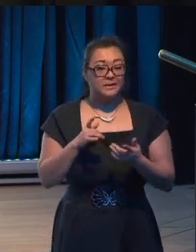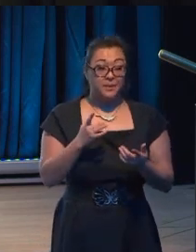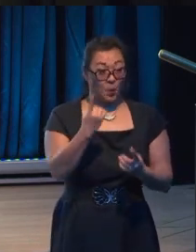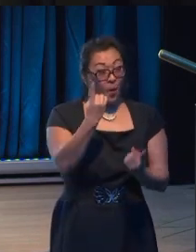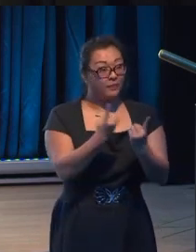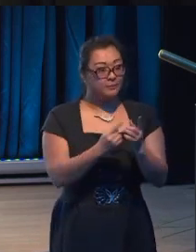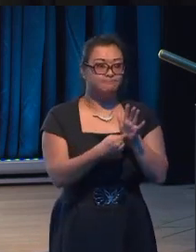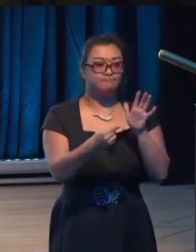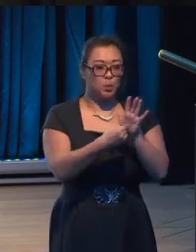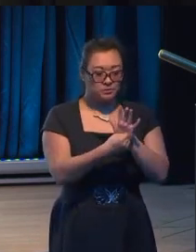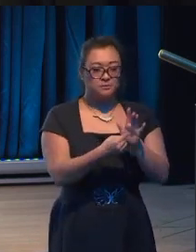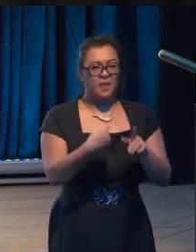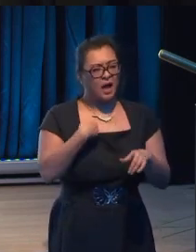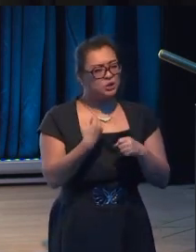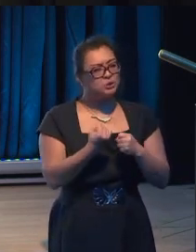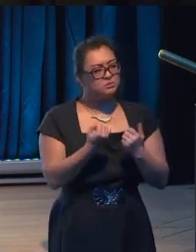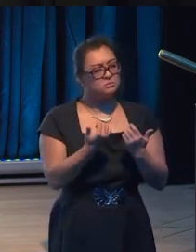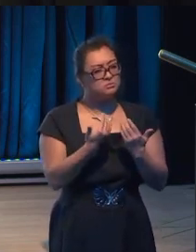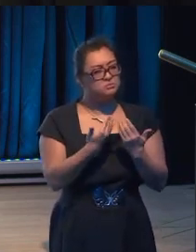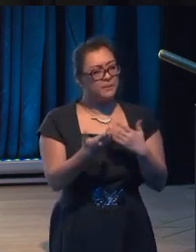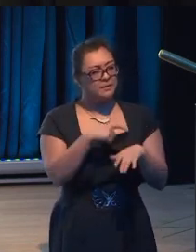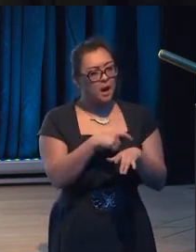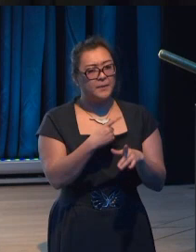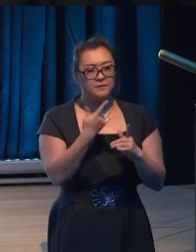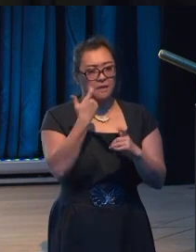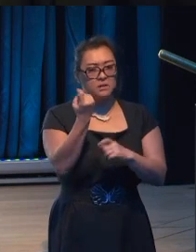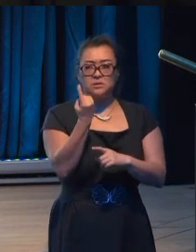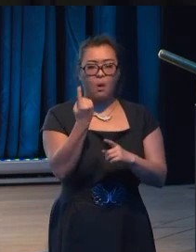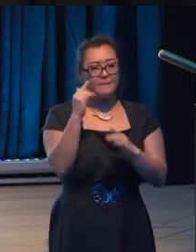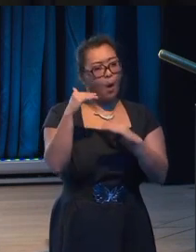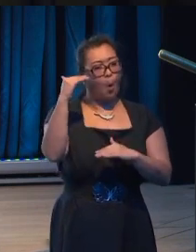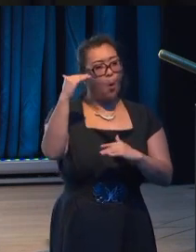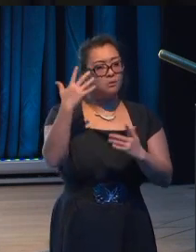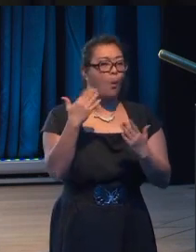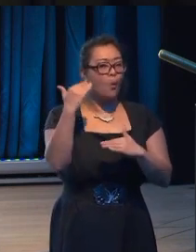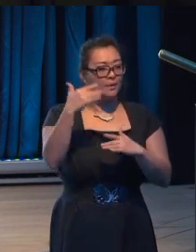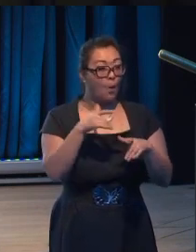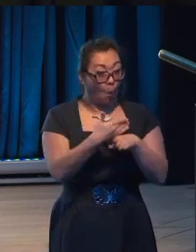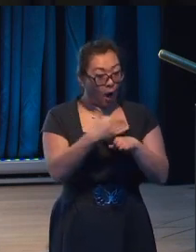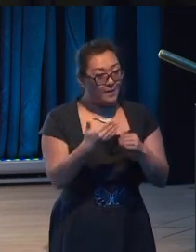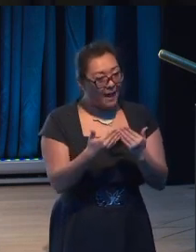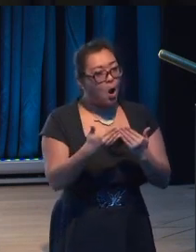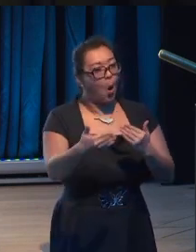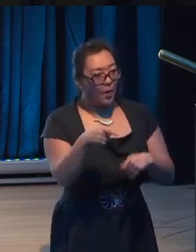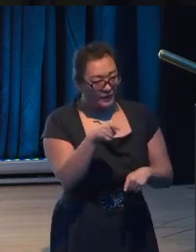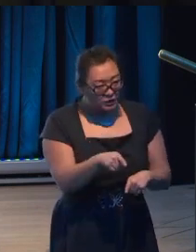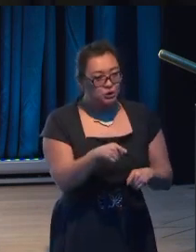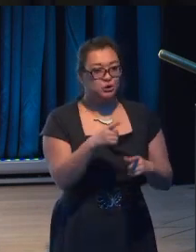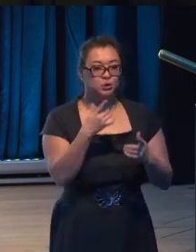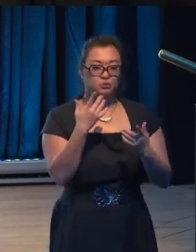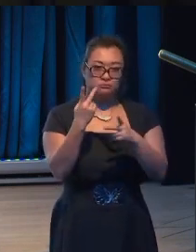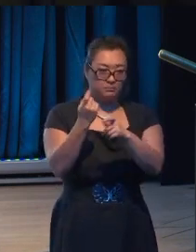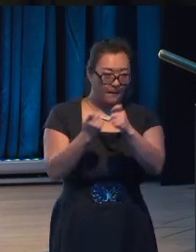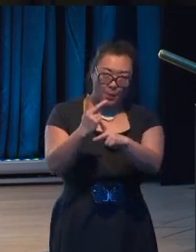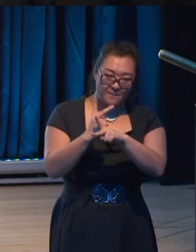who is probably a few years ahead of you in the career path, someone who's been there, done that, and got the battle scars to prove it. Obviously,